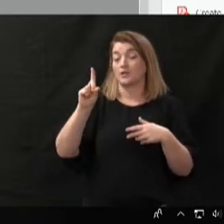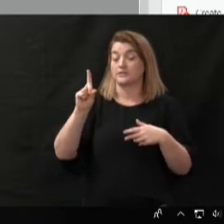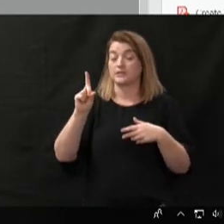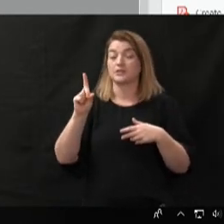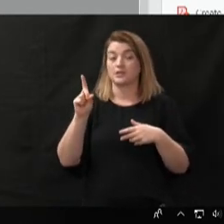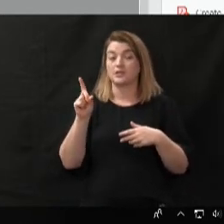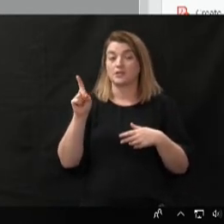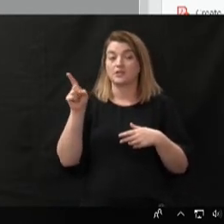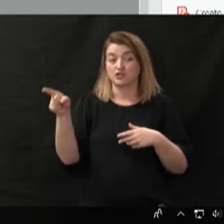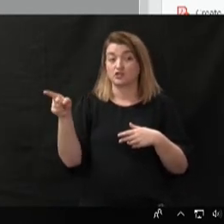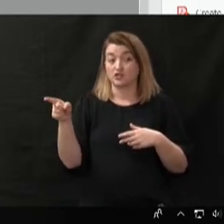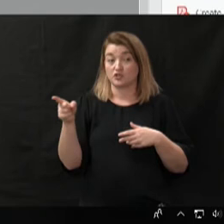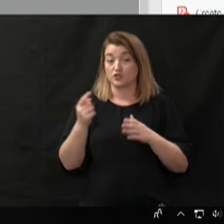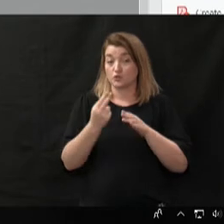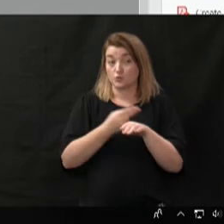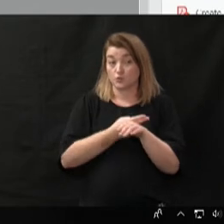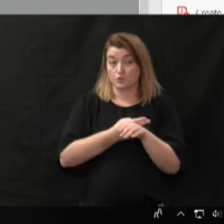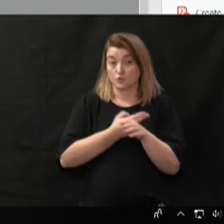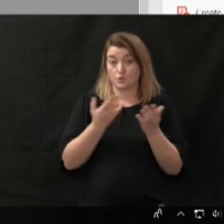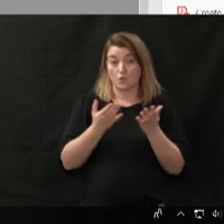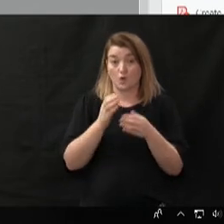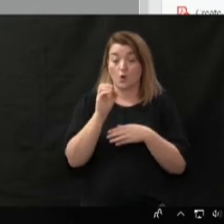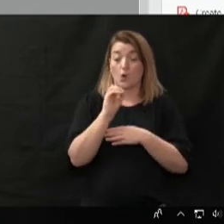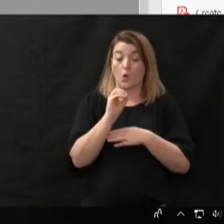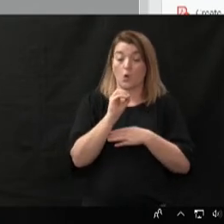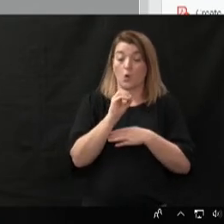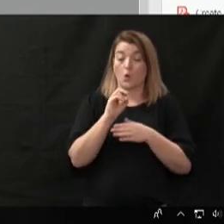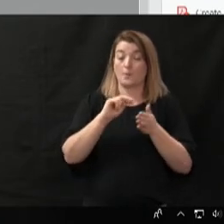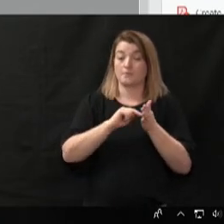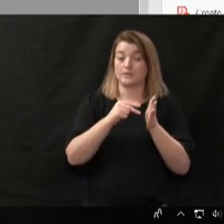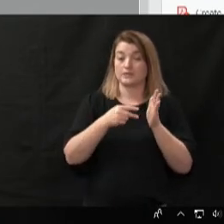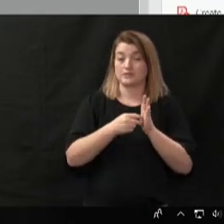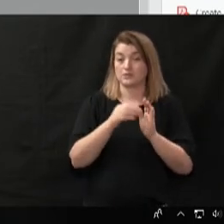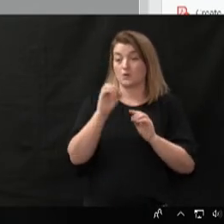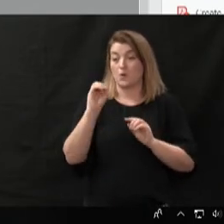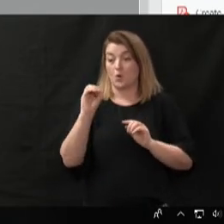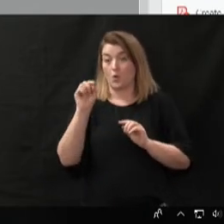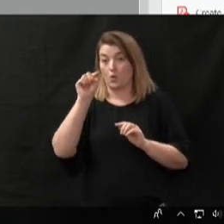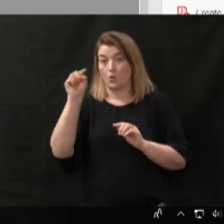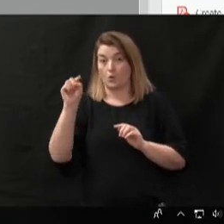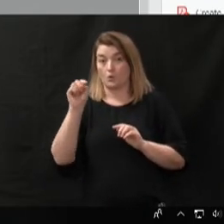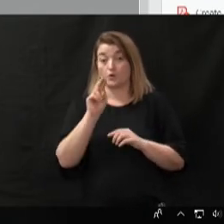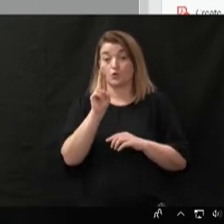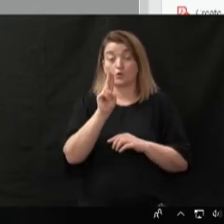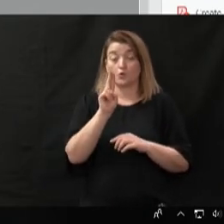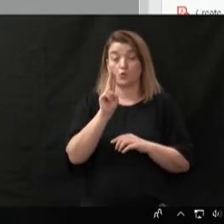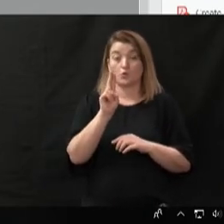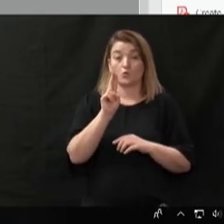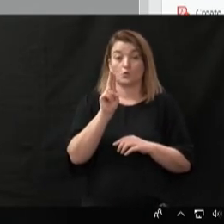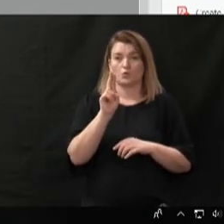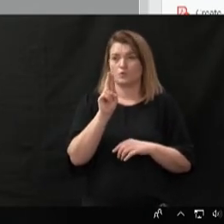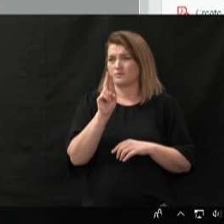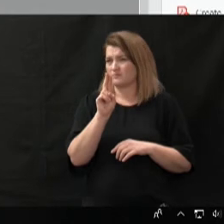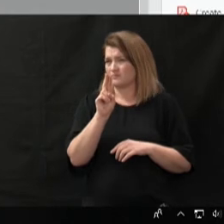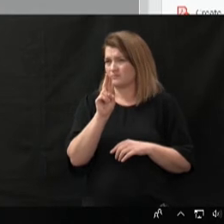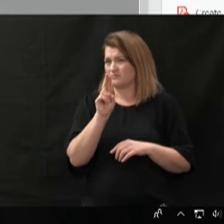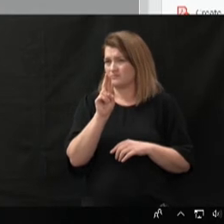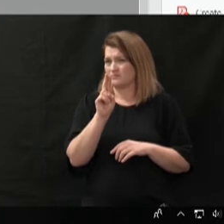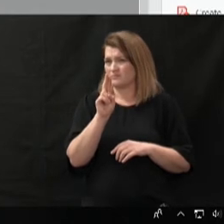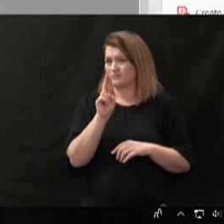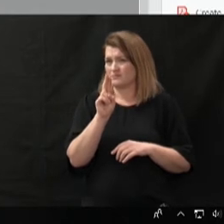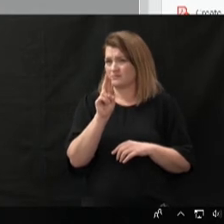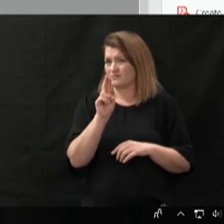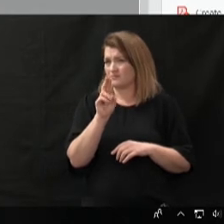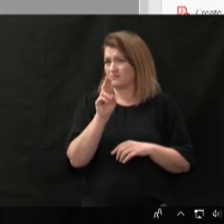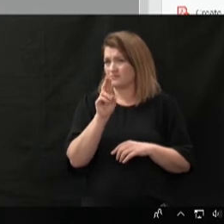picture that she came up with was the O stands for O, the U like we would write it in a text, the L for lucky, and